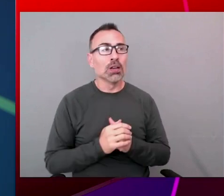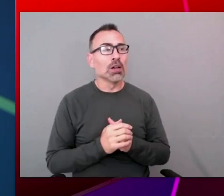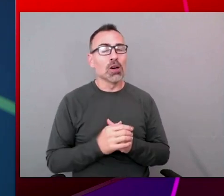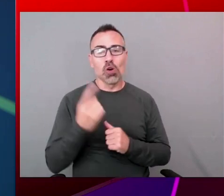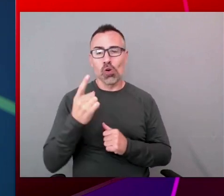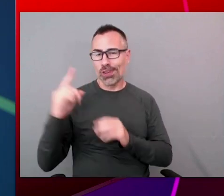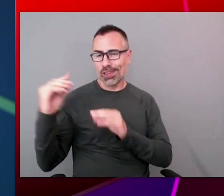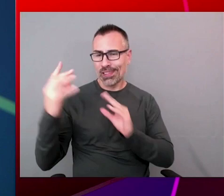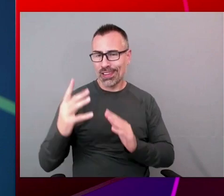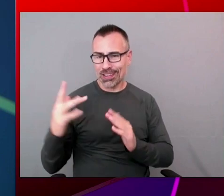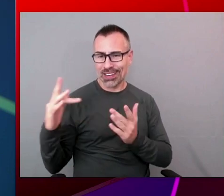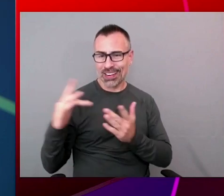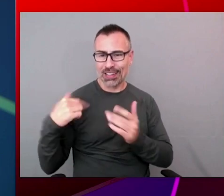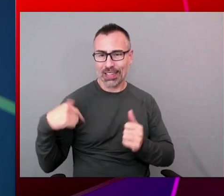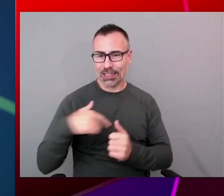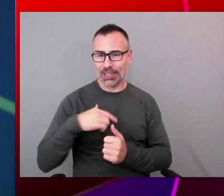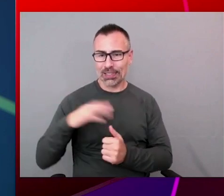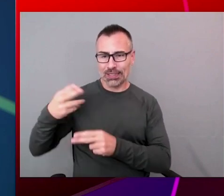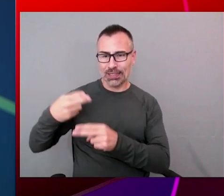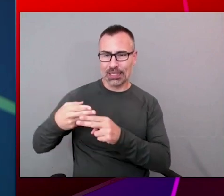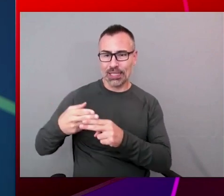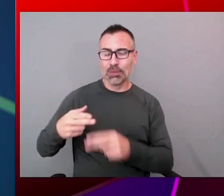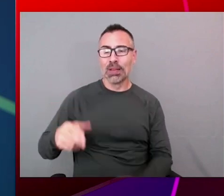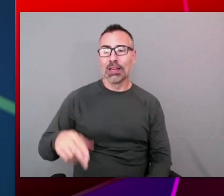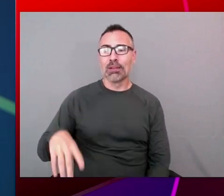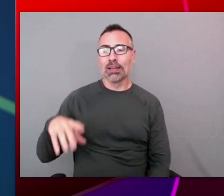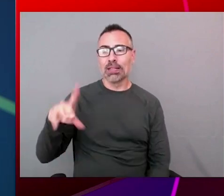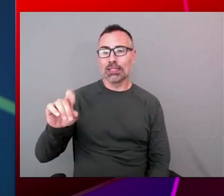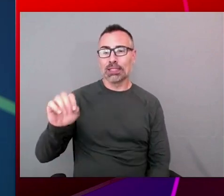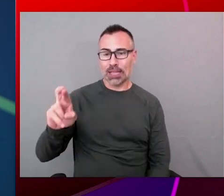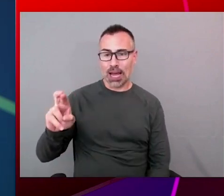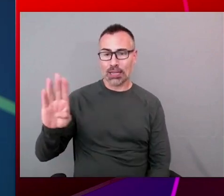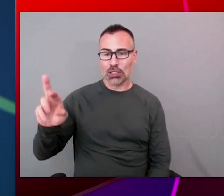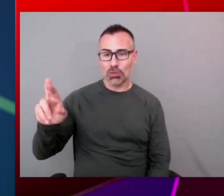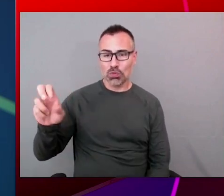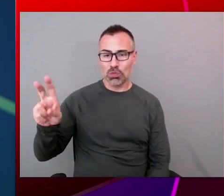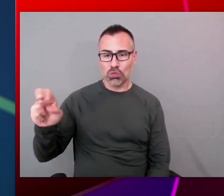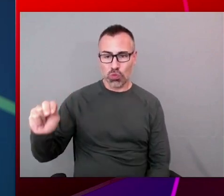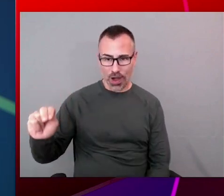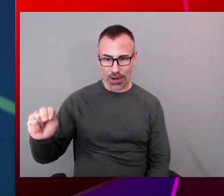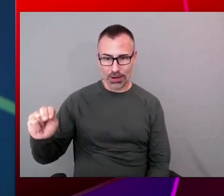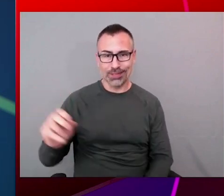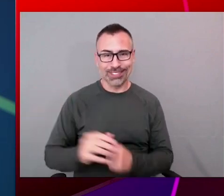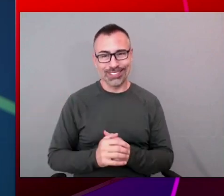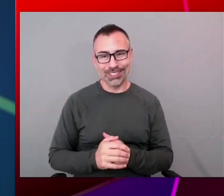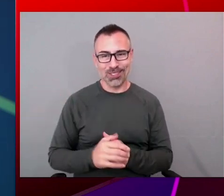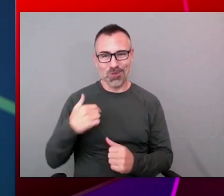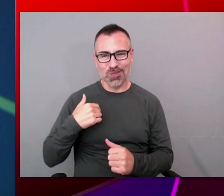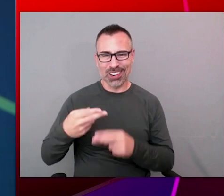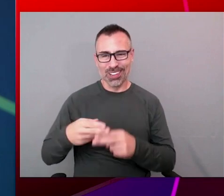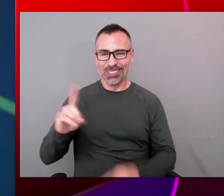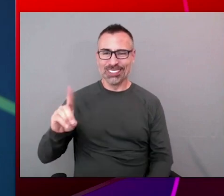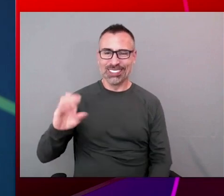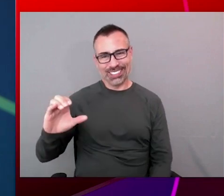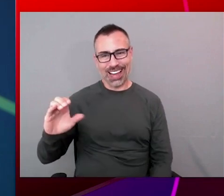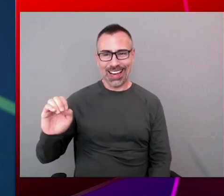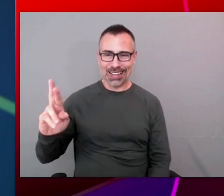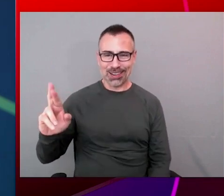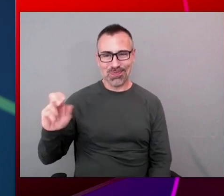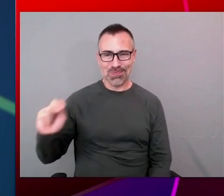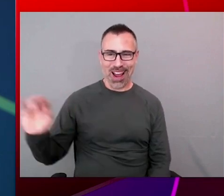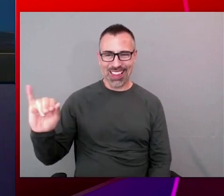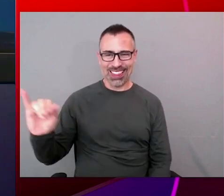is Dr. Brown, Dr. George Raymond Brown. We call him Doc Brown, like Back to the Future. He fits